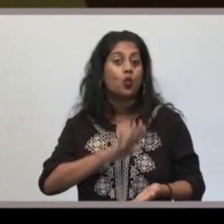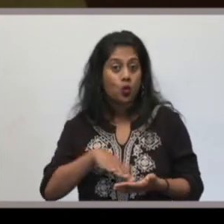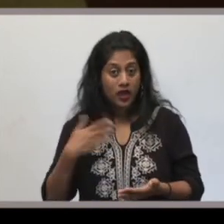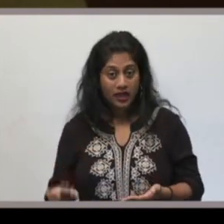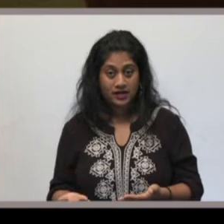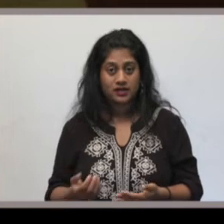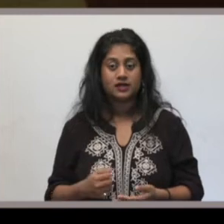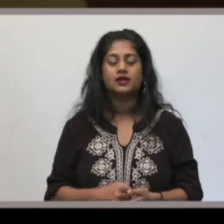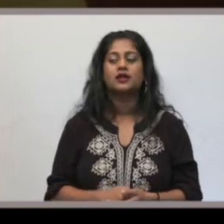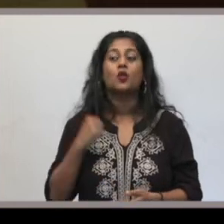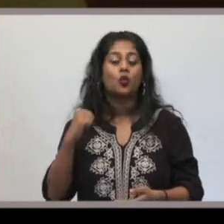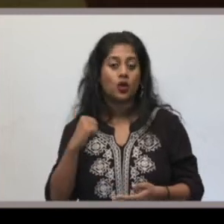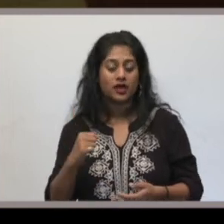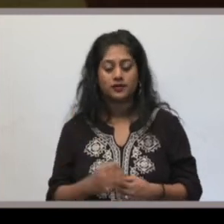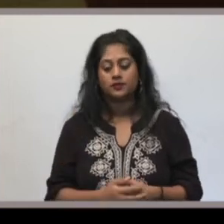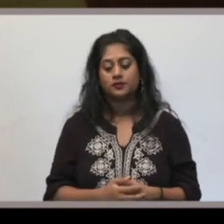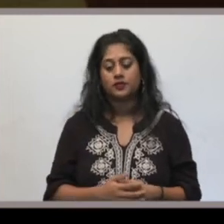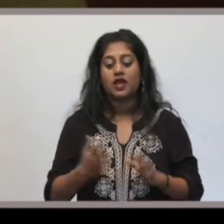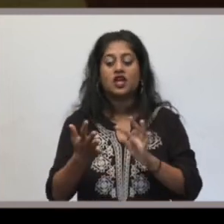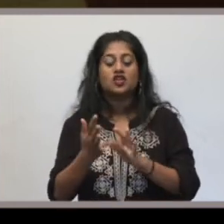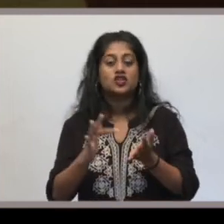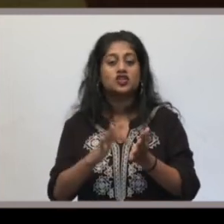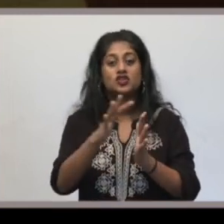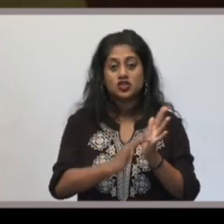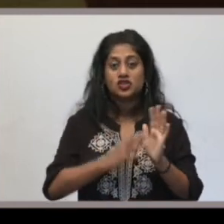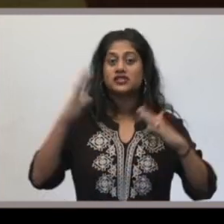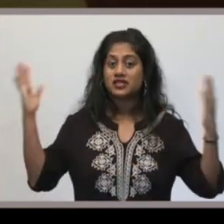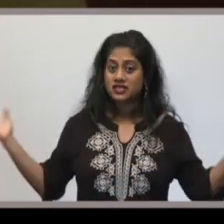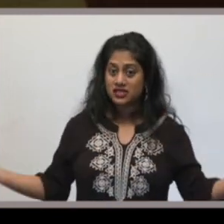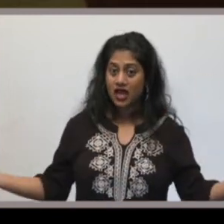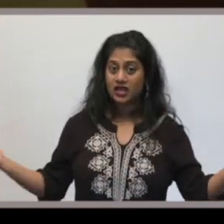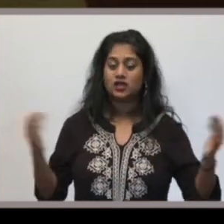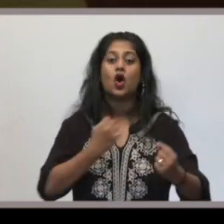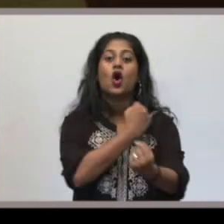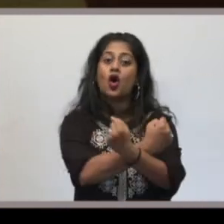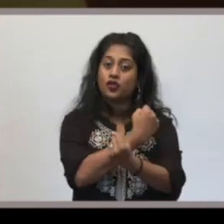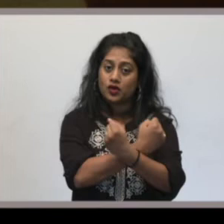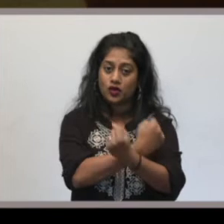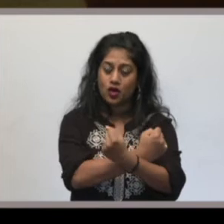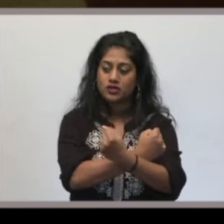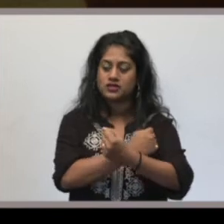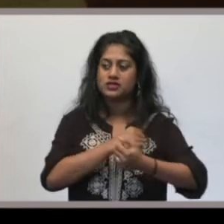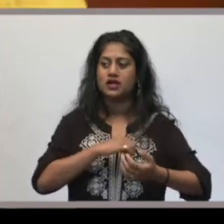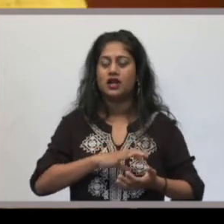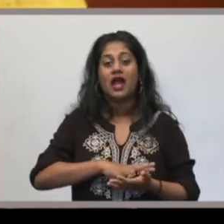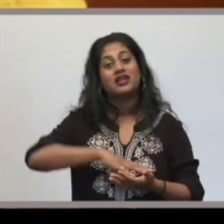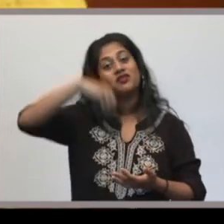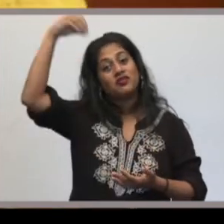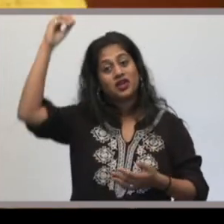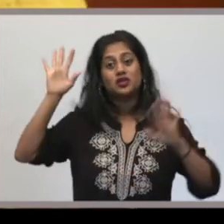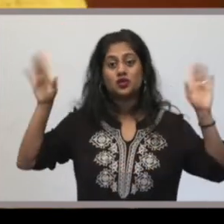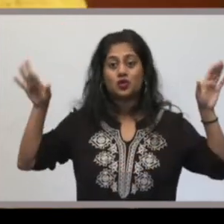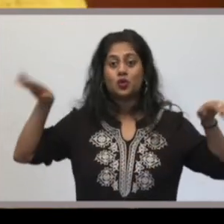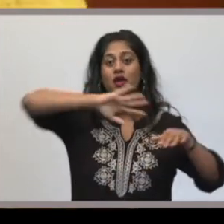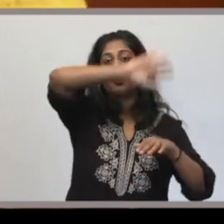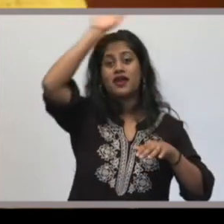go, I'm going to ask the Father to send you another comforter. You know, there are many words that have been used